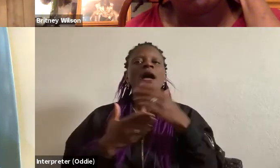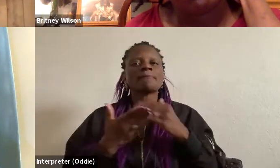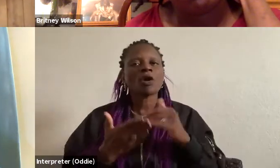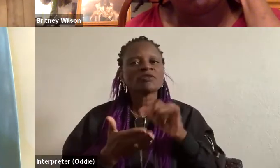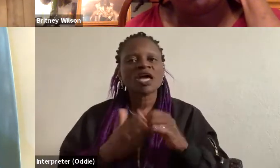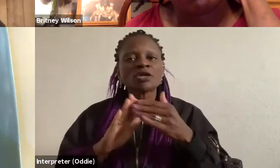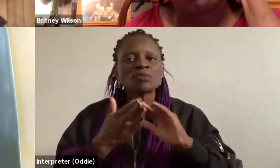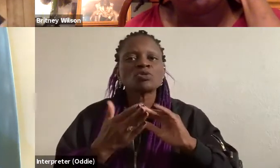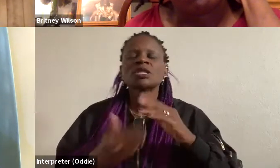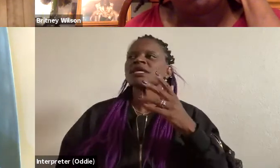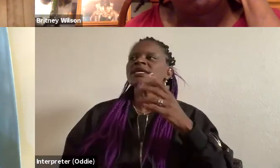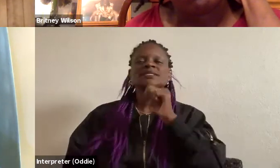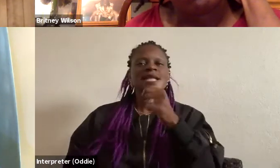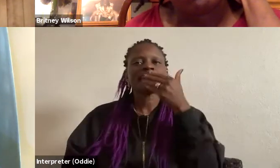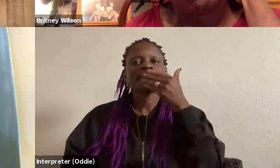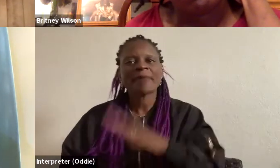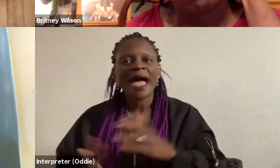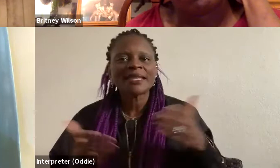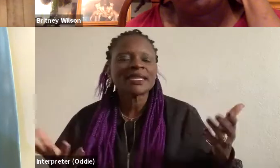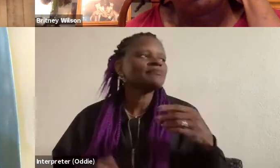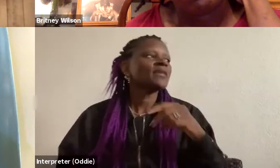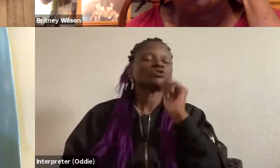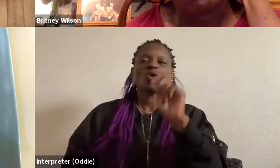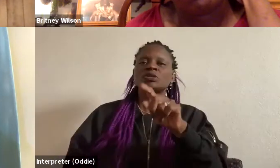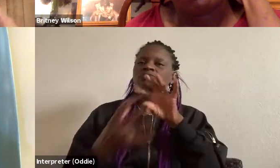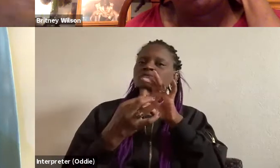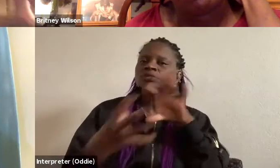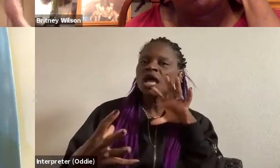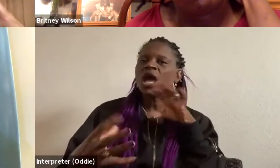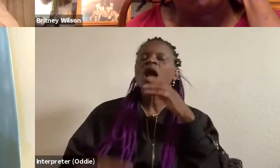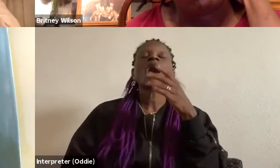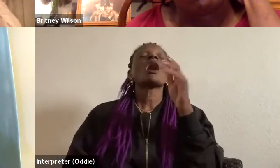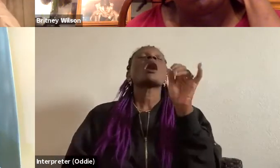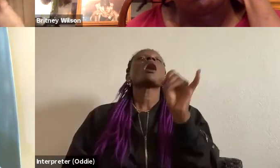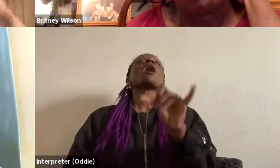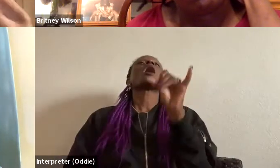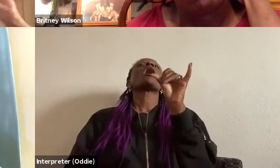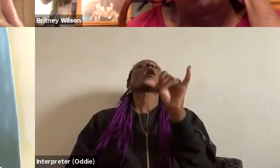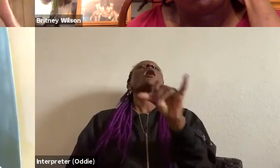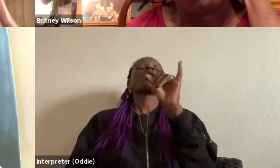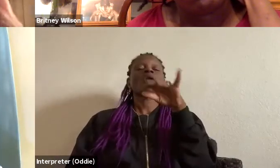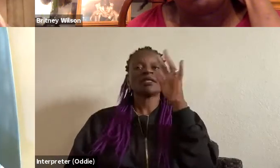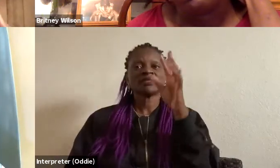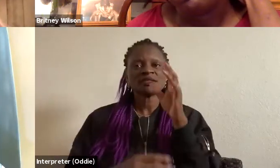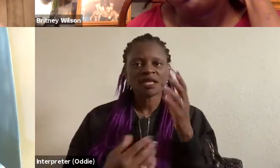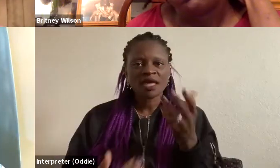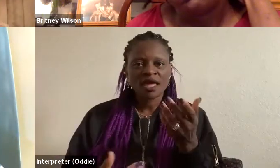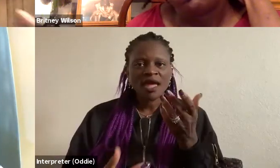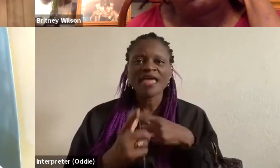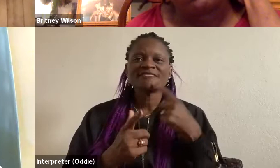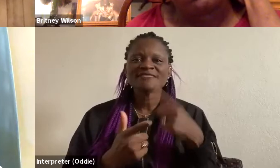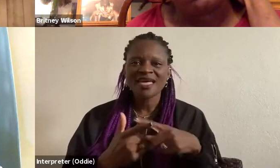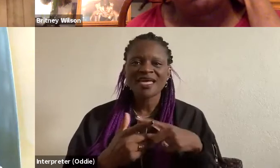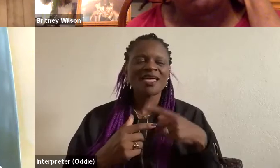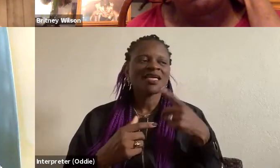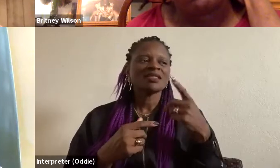This is nothing to detach myself from or distance myself from. And once people kind of be introduced to it and not be